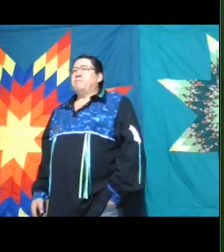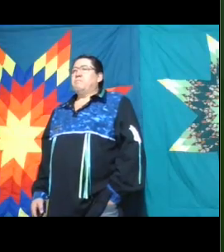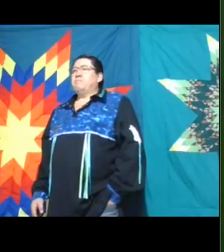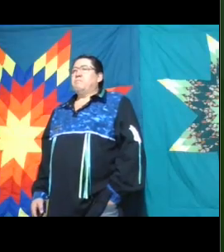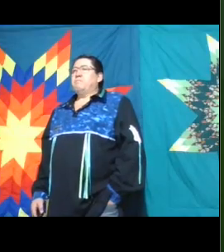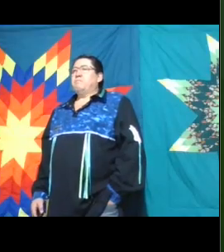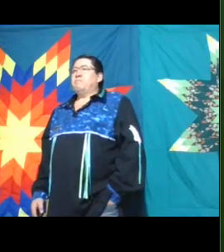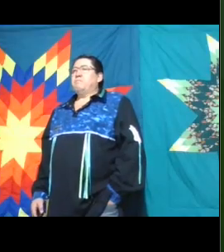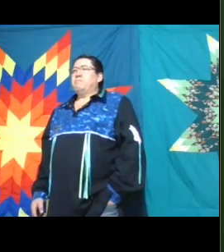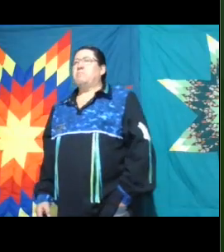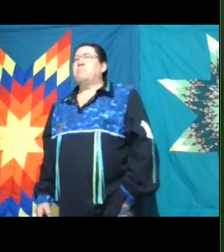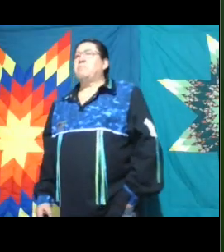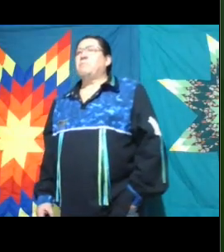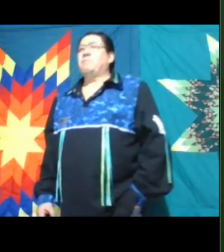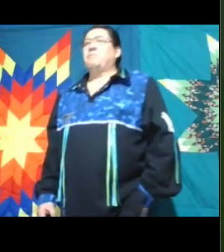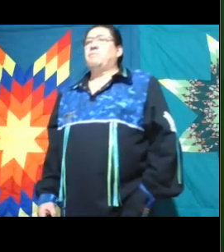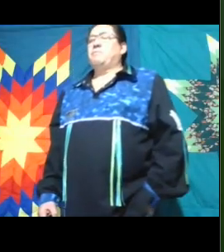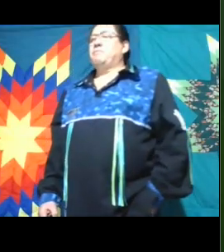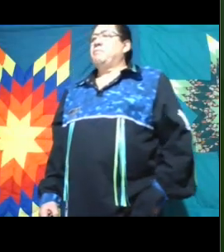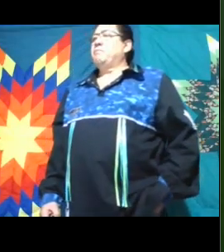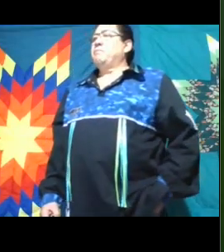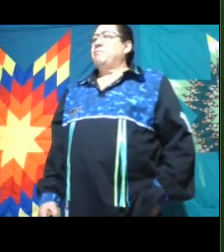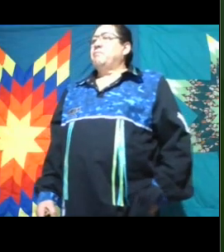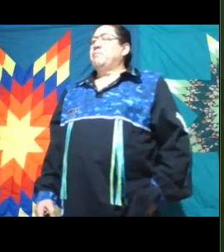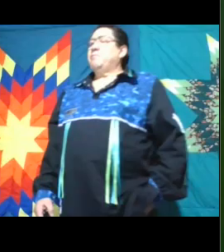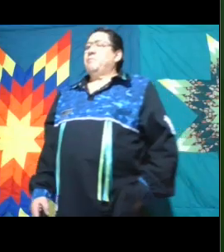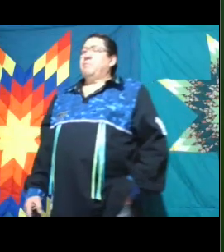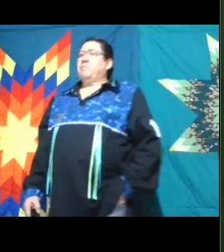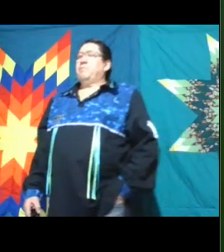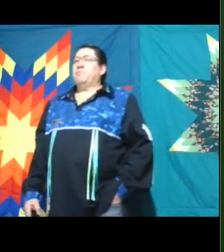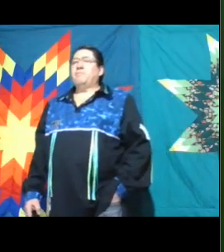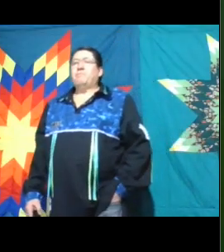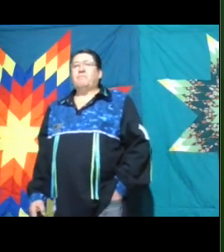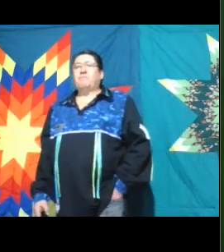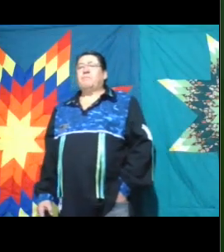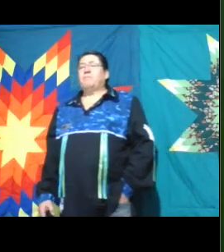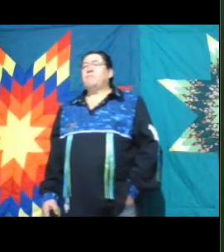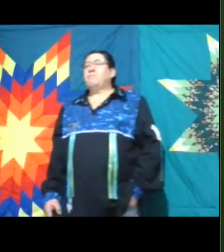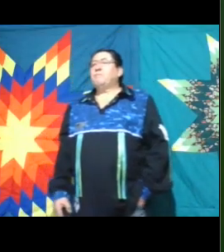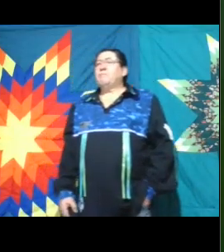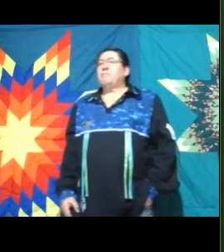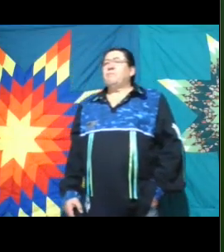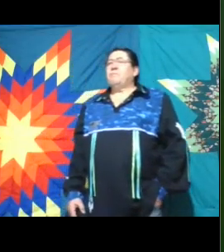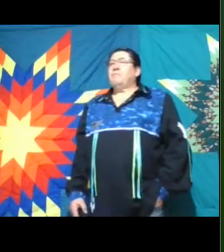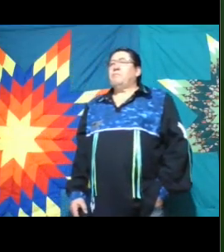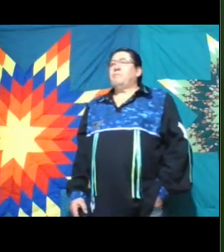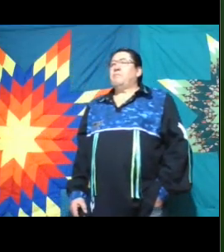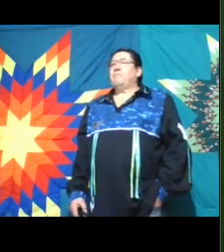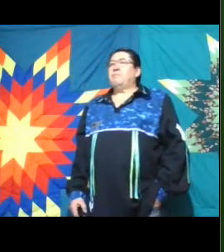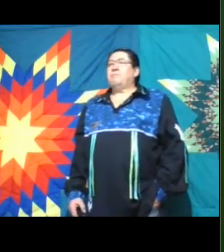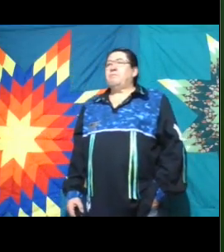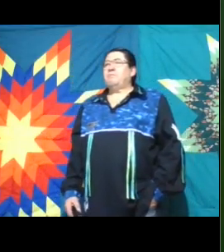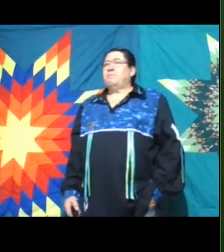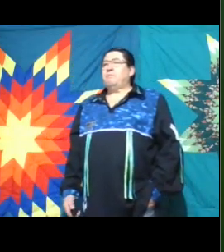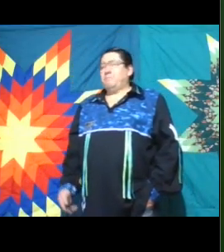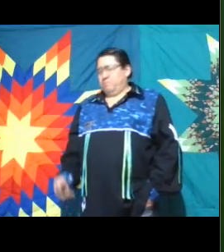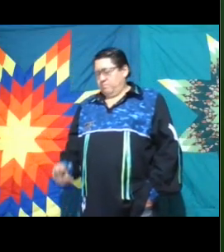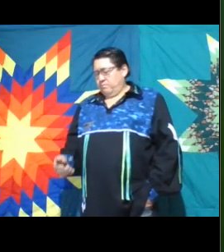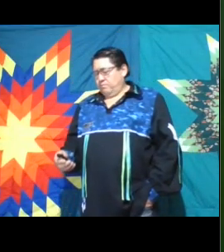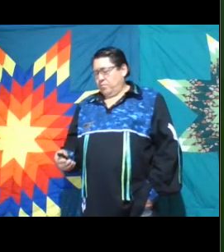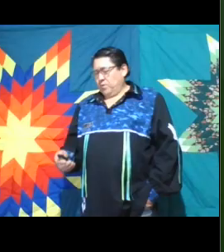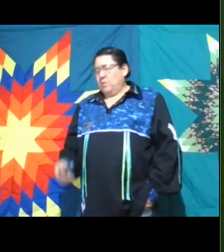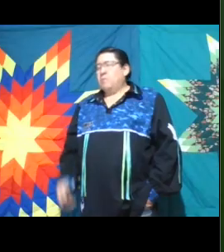Today's session is brought to you by Eco Canada. Eco is the steward for the Canadian environmental workforce across all industries and sectors. Everything that we